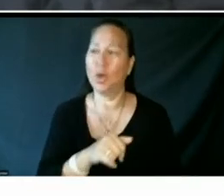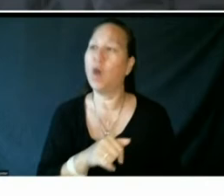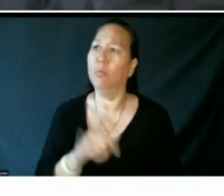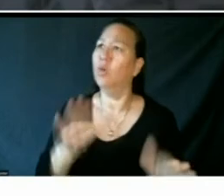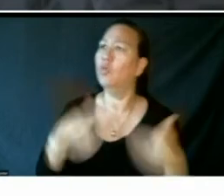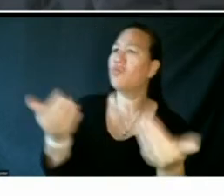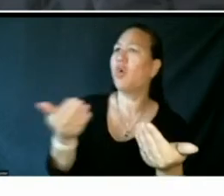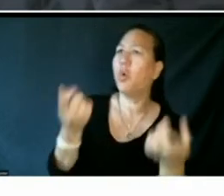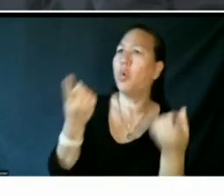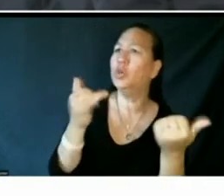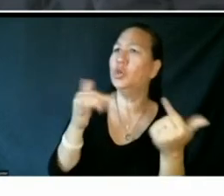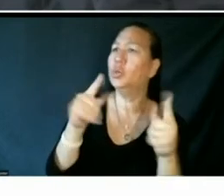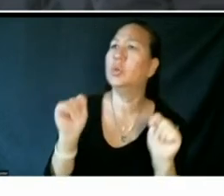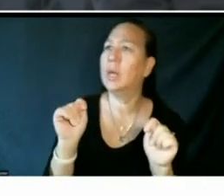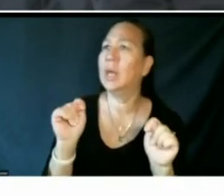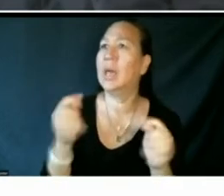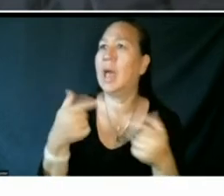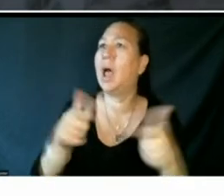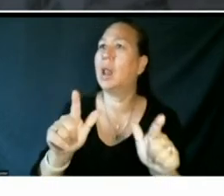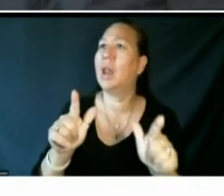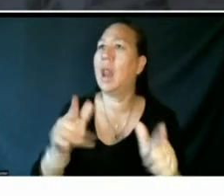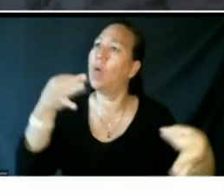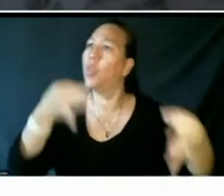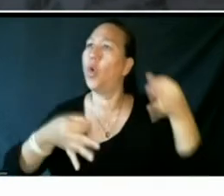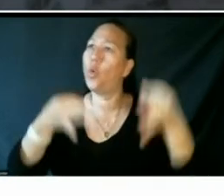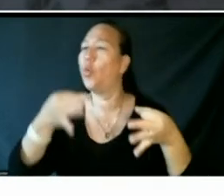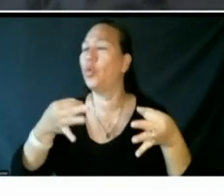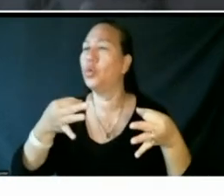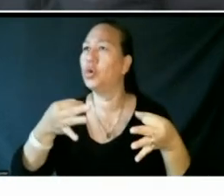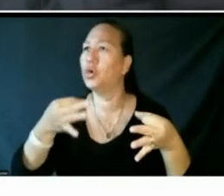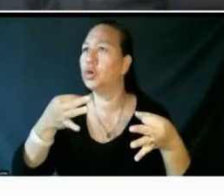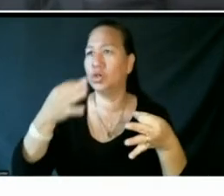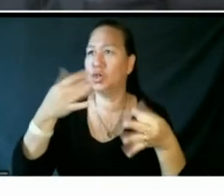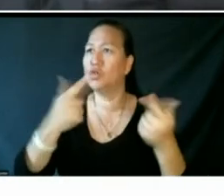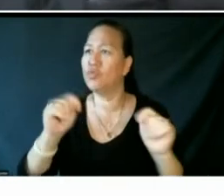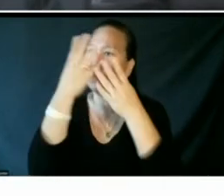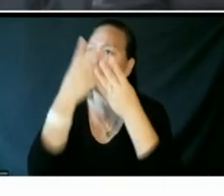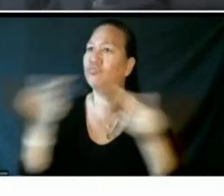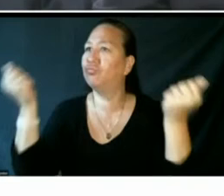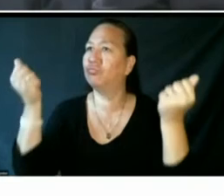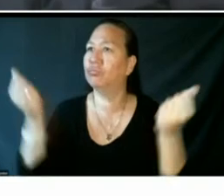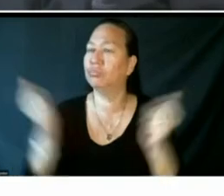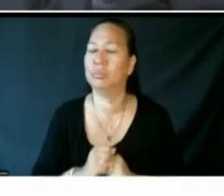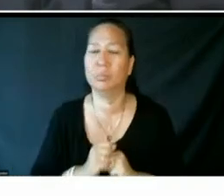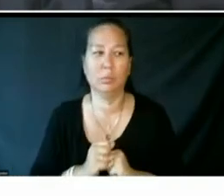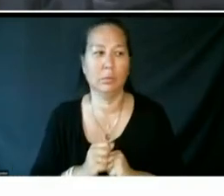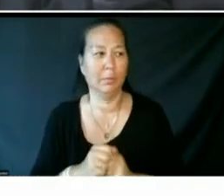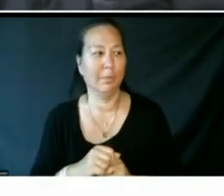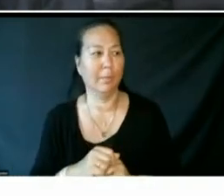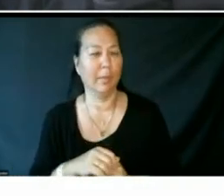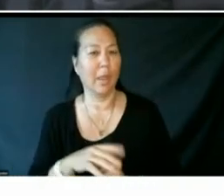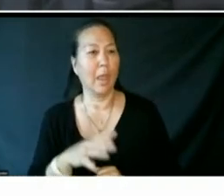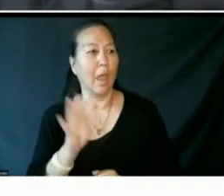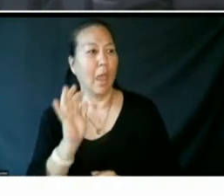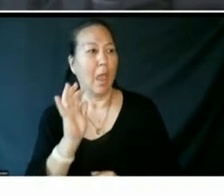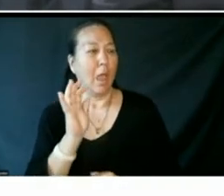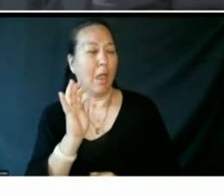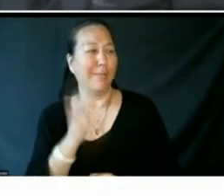figure it all out. And he didn't use that exact phrase, but that was what his meaning was, and